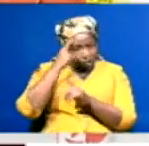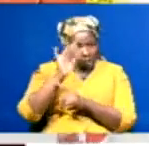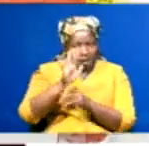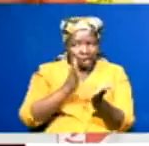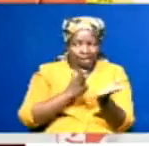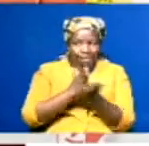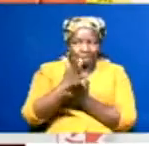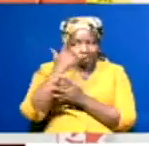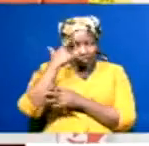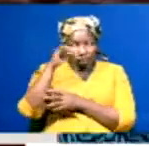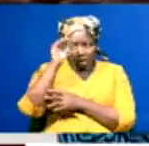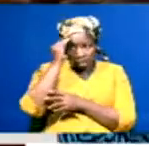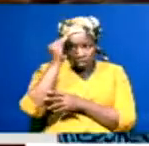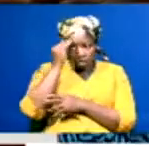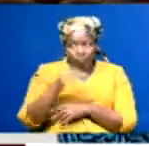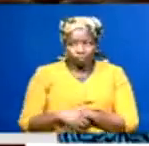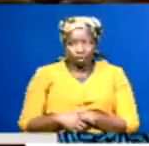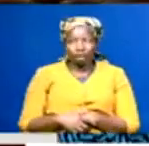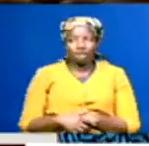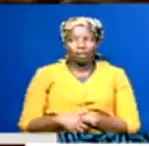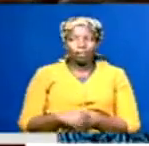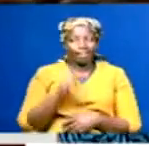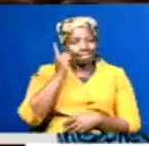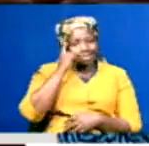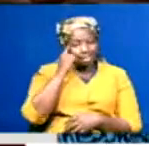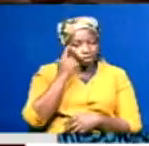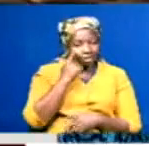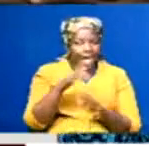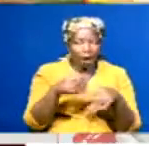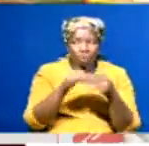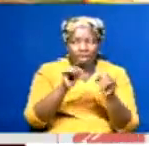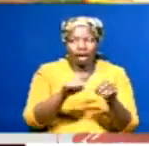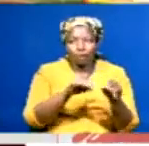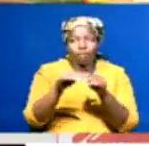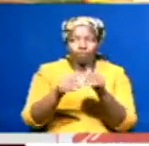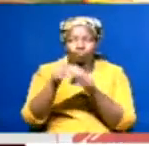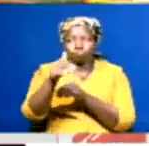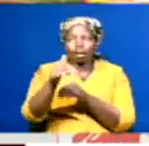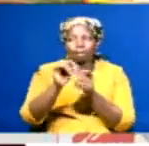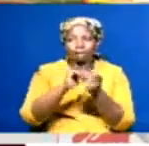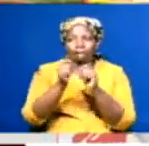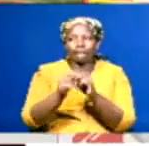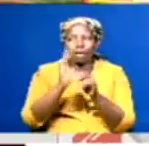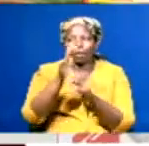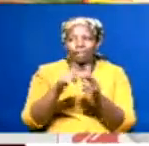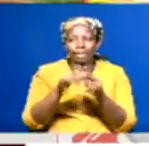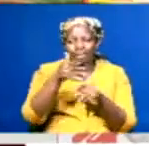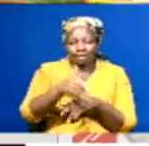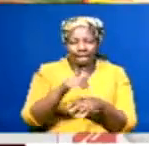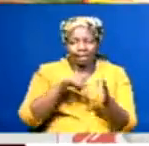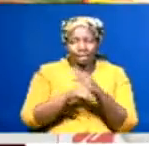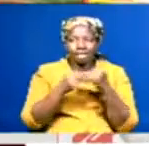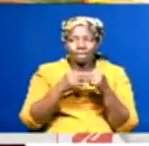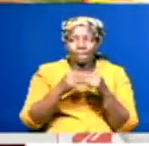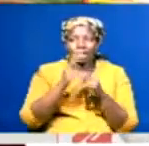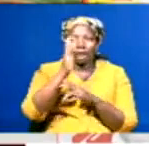how we can forge ahead, work together, change will start from Kibera here. Yes. And it will